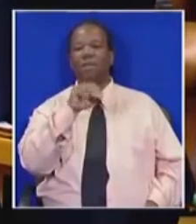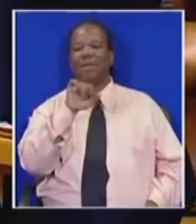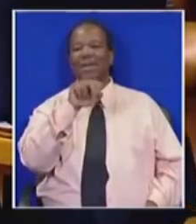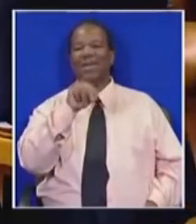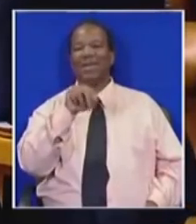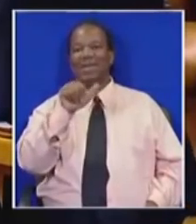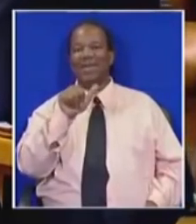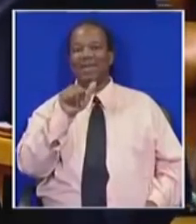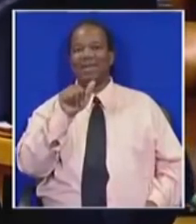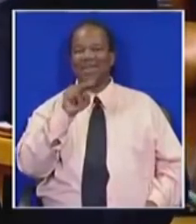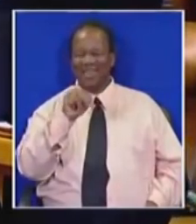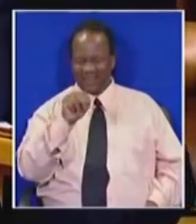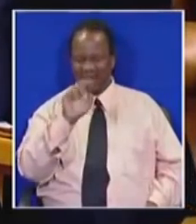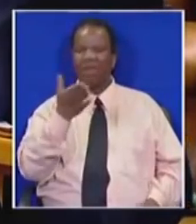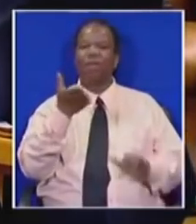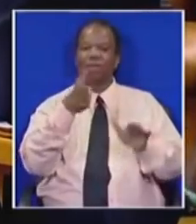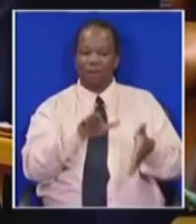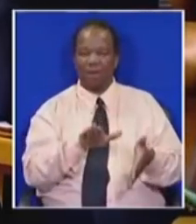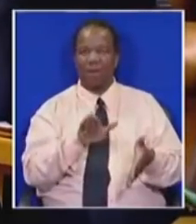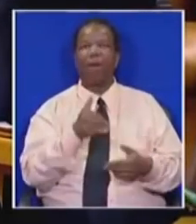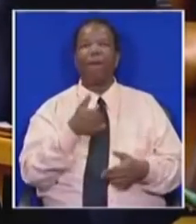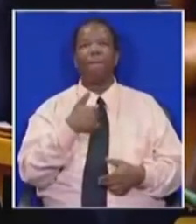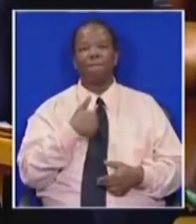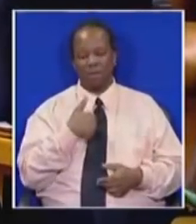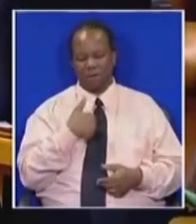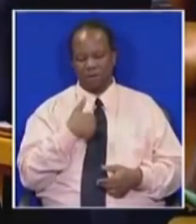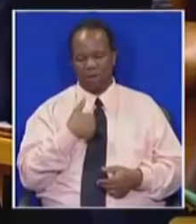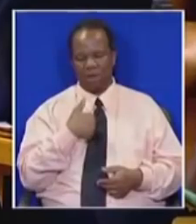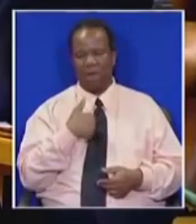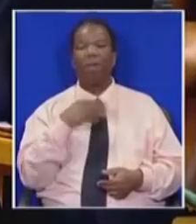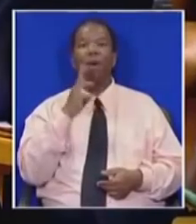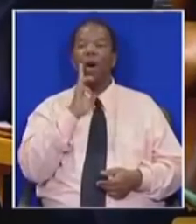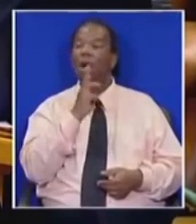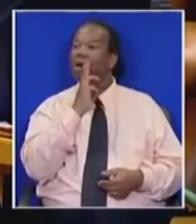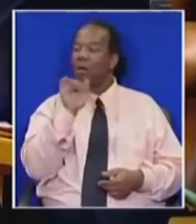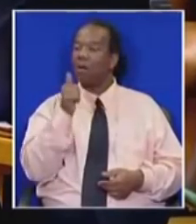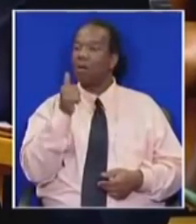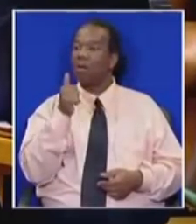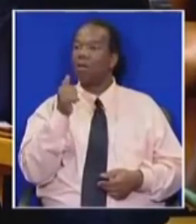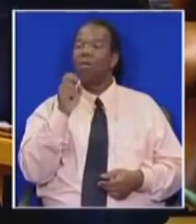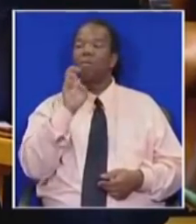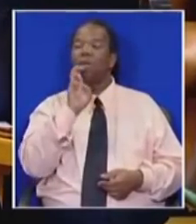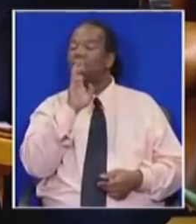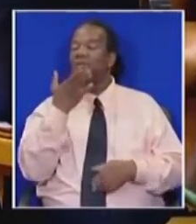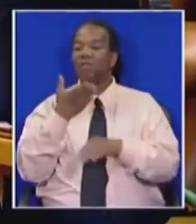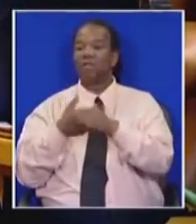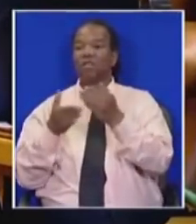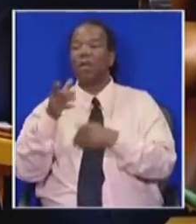Mr. President, I am an uncle of a disabled niece. She lives in